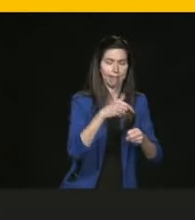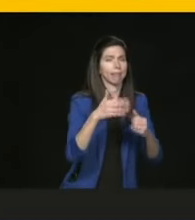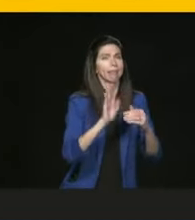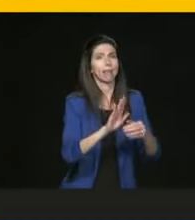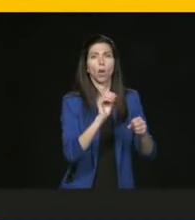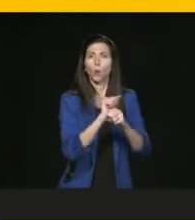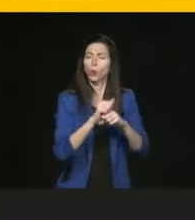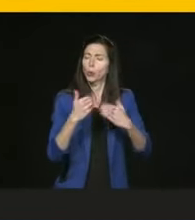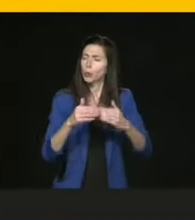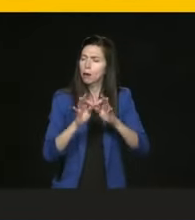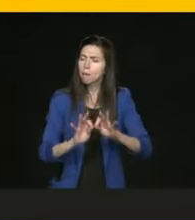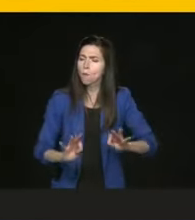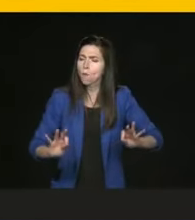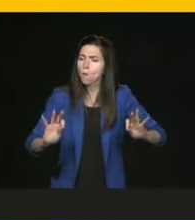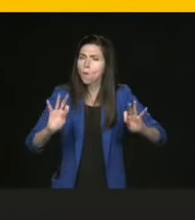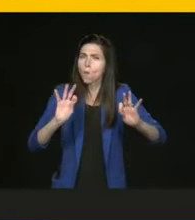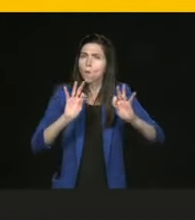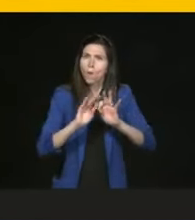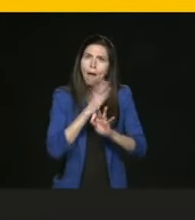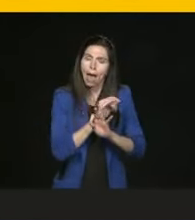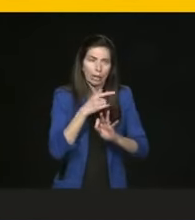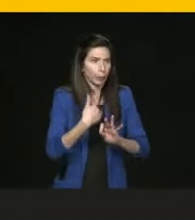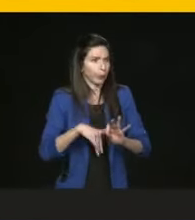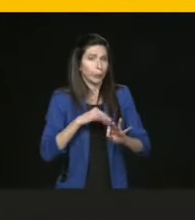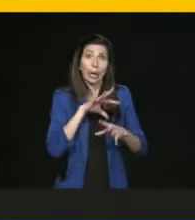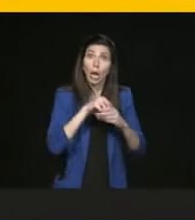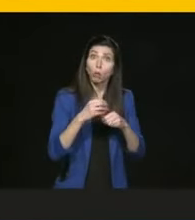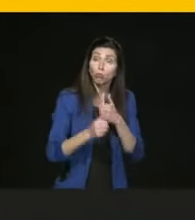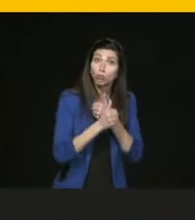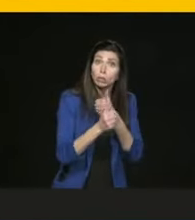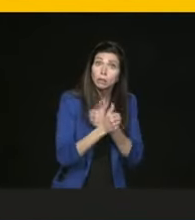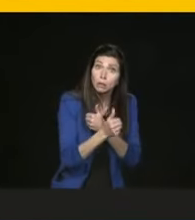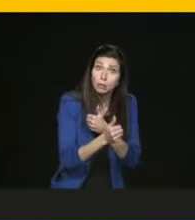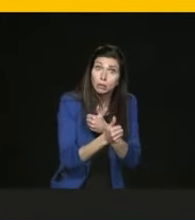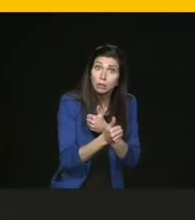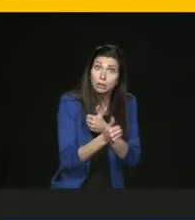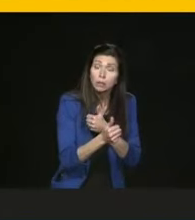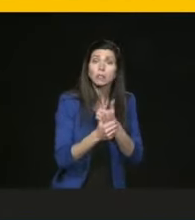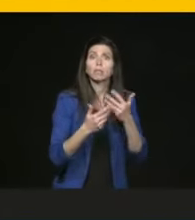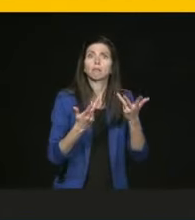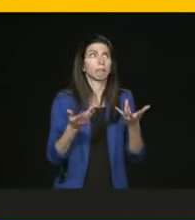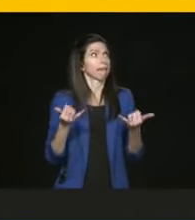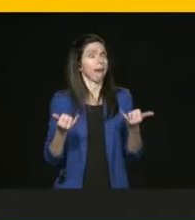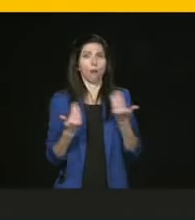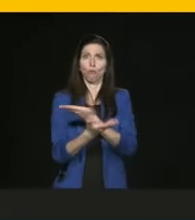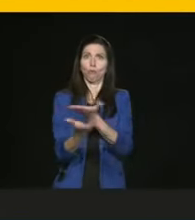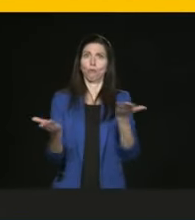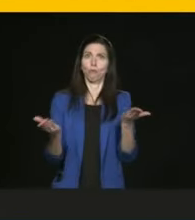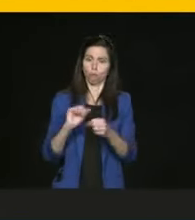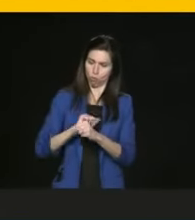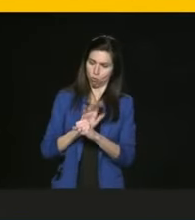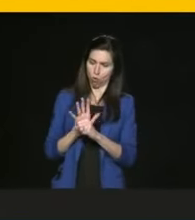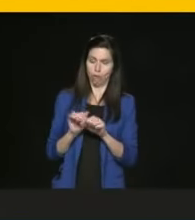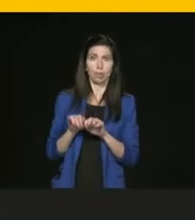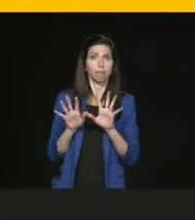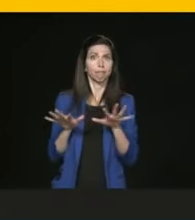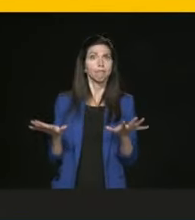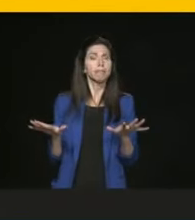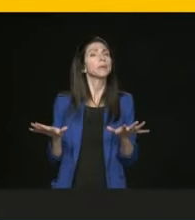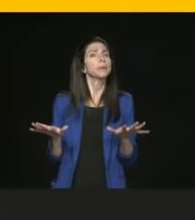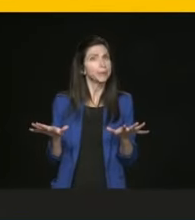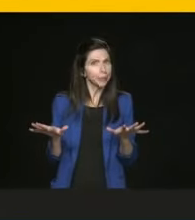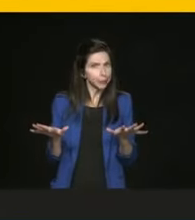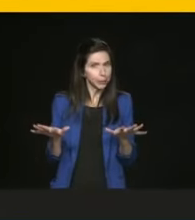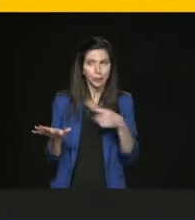conditions are, especially in this situation. The government of Quebec may have been a